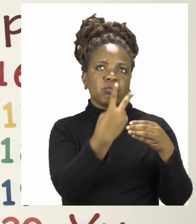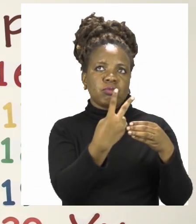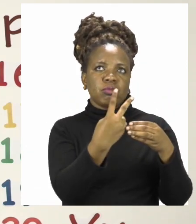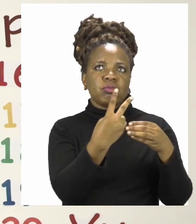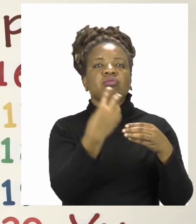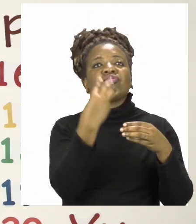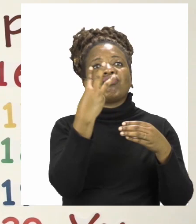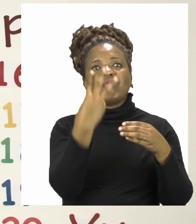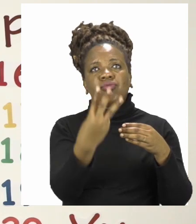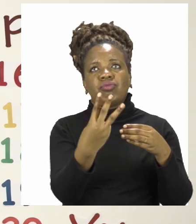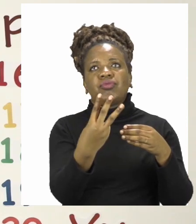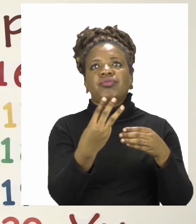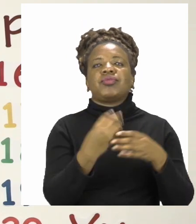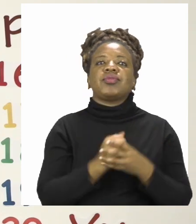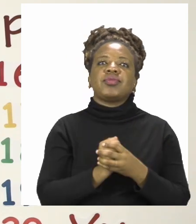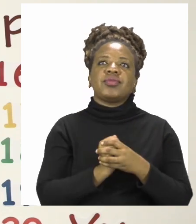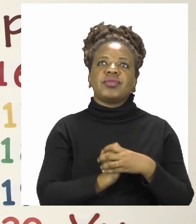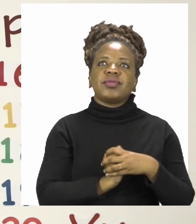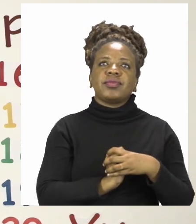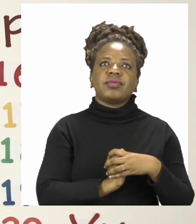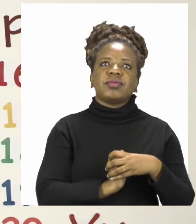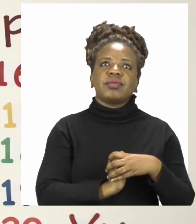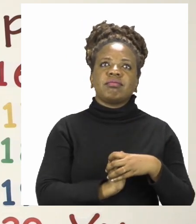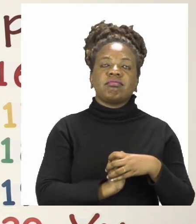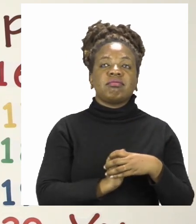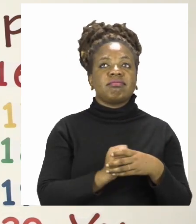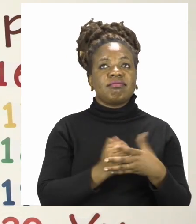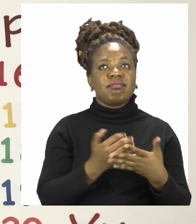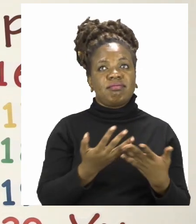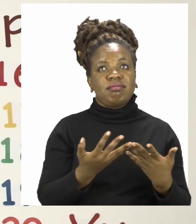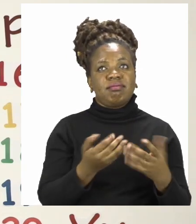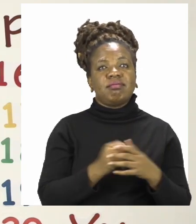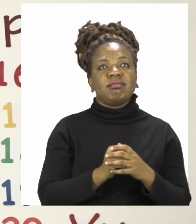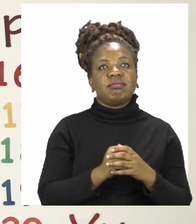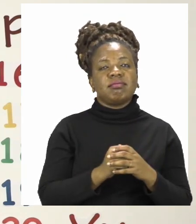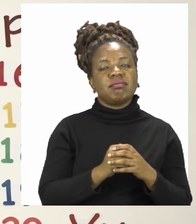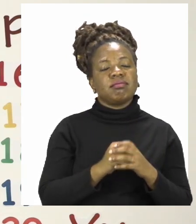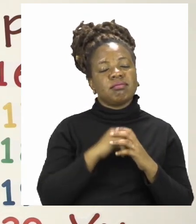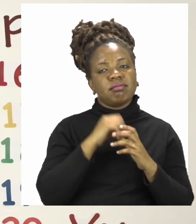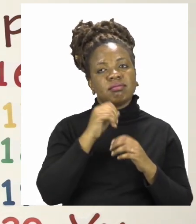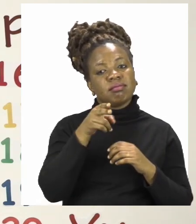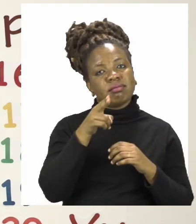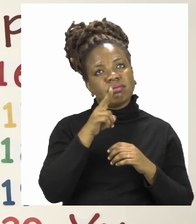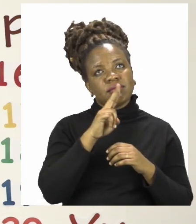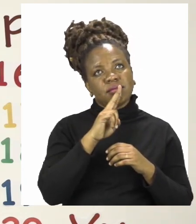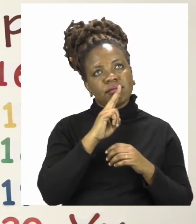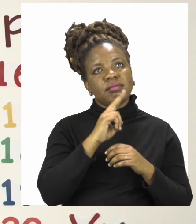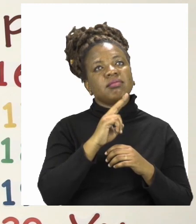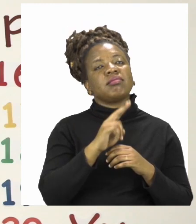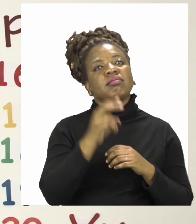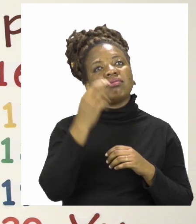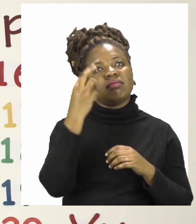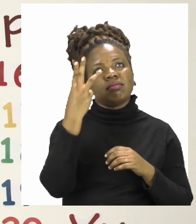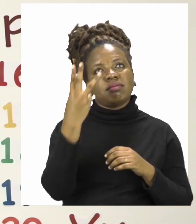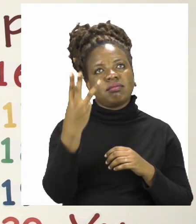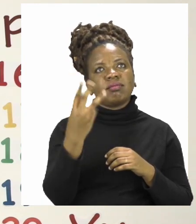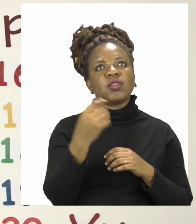2, 3. So that's how we know our answer. Our answer is 3.